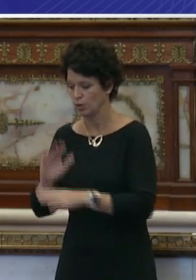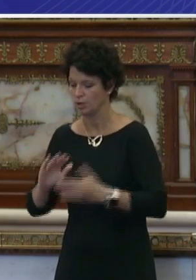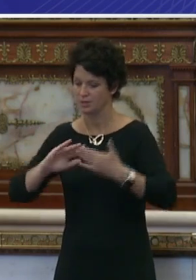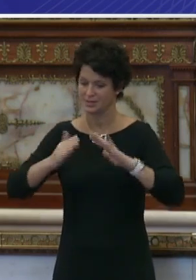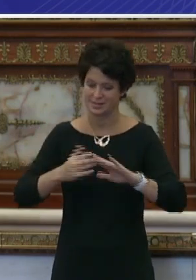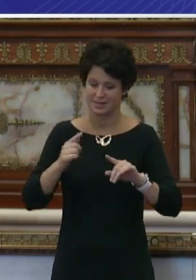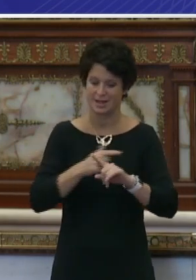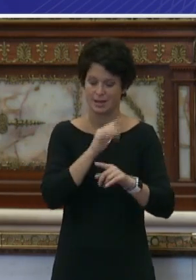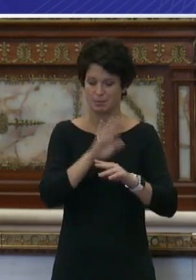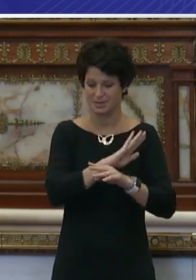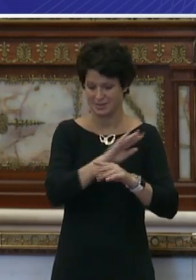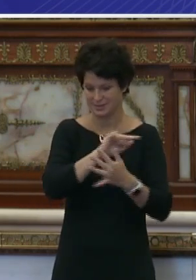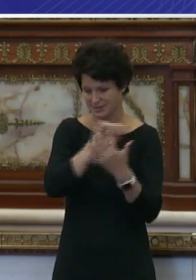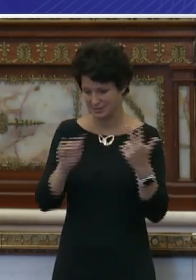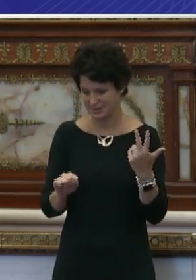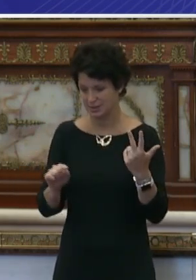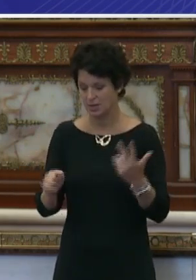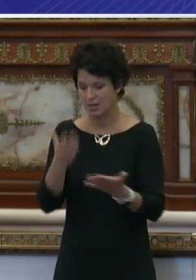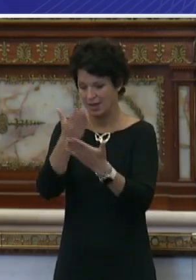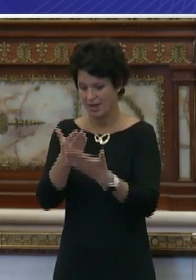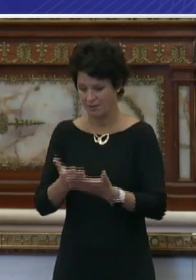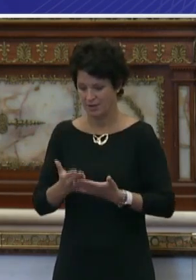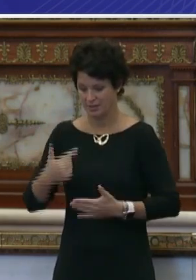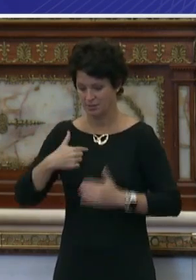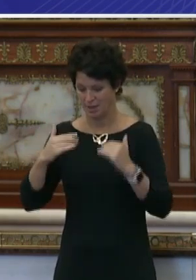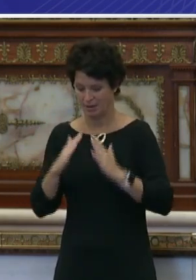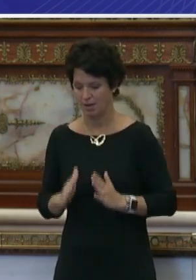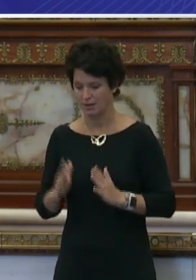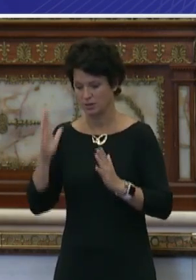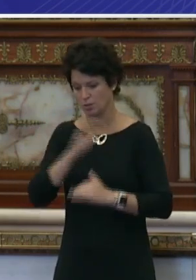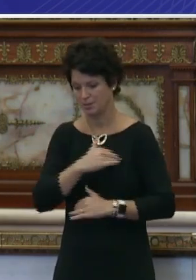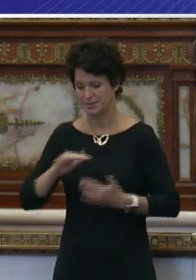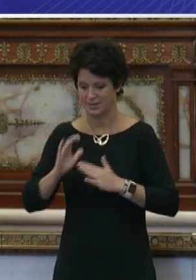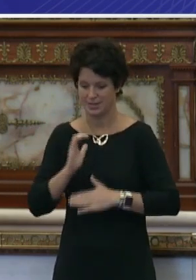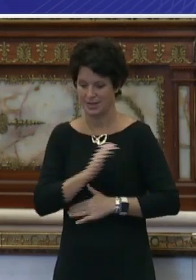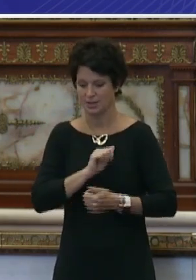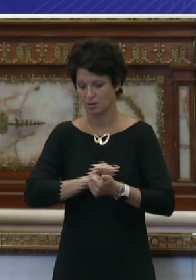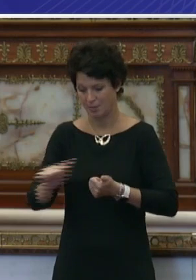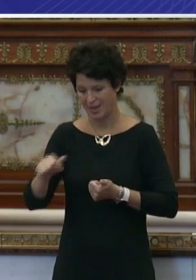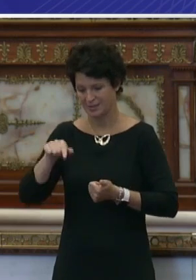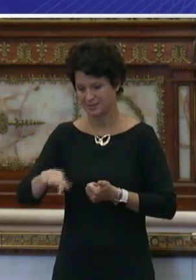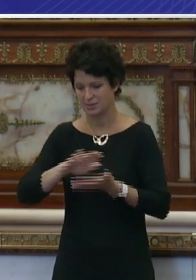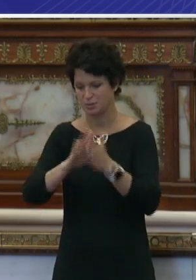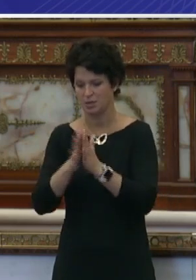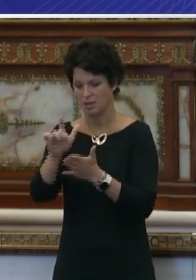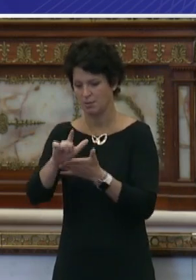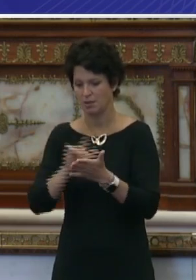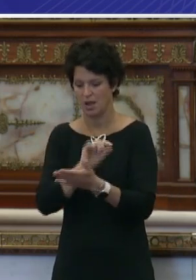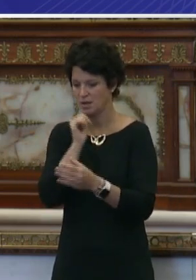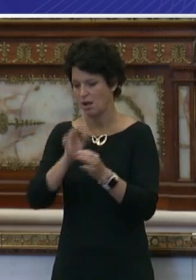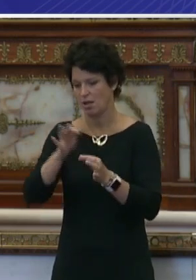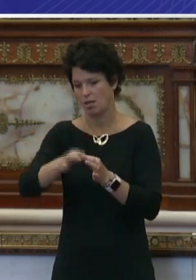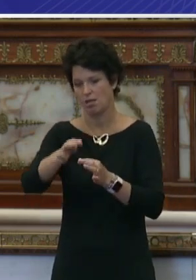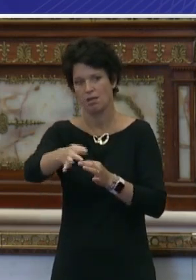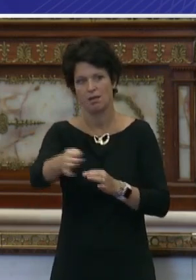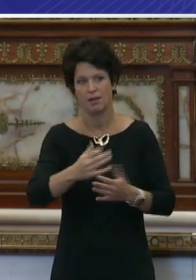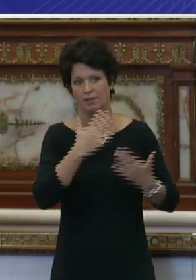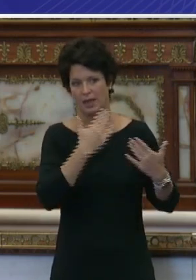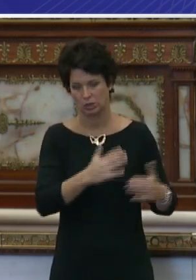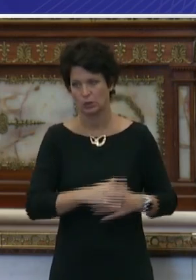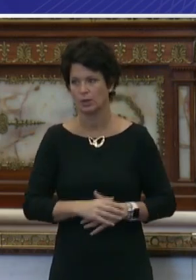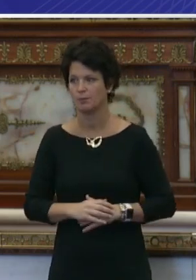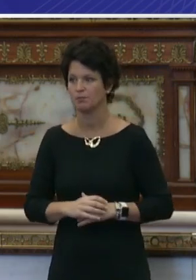whole. So based on that need and evidence, my colleagues and I hope that the City Council passes this measure into law without delay. Thank you.